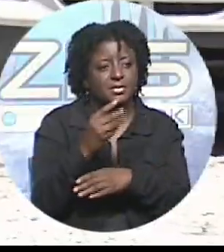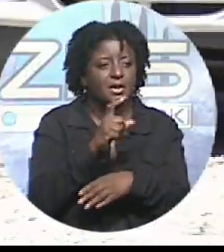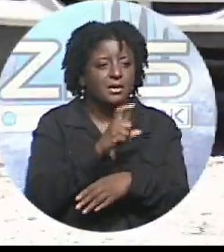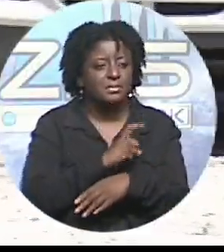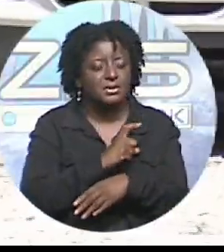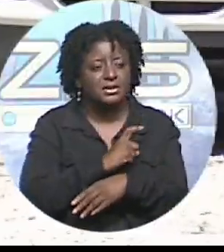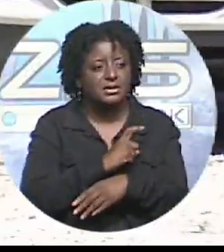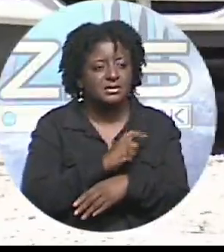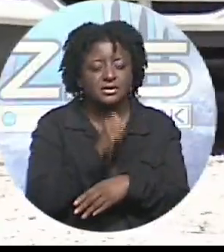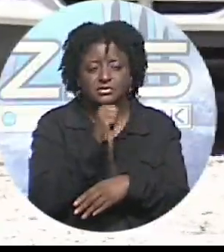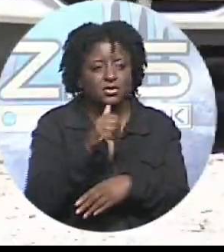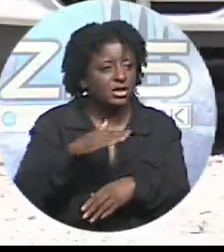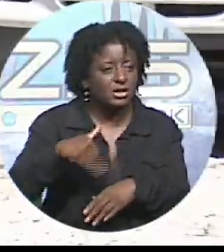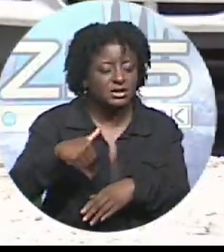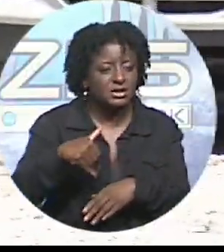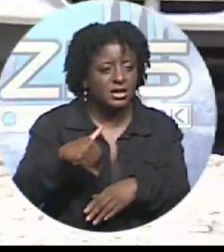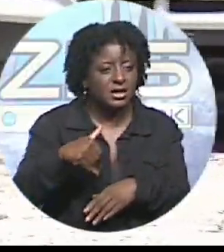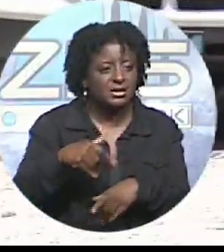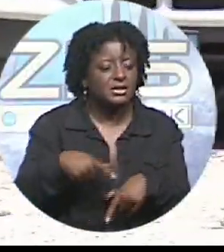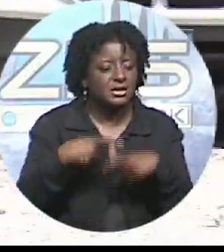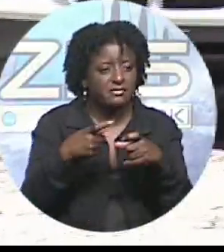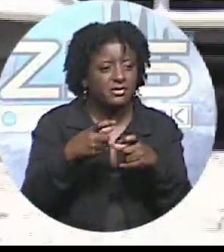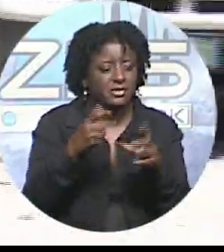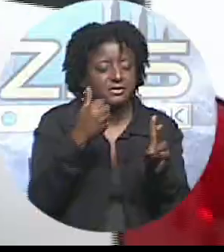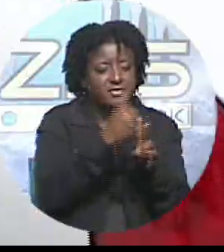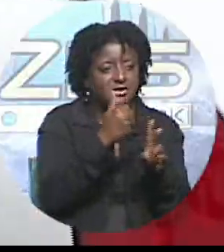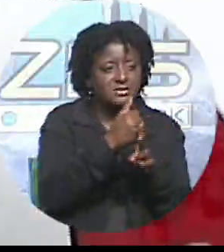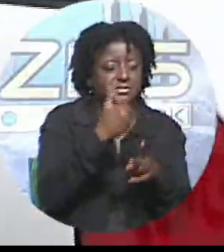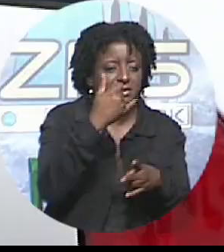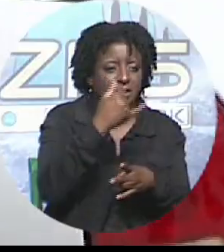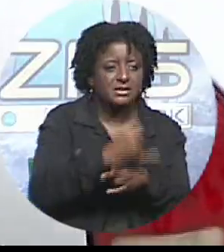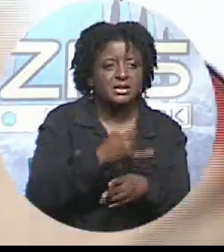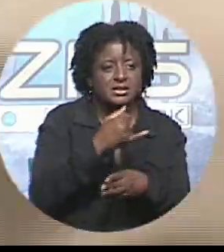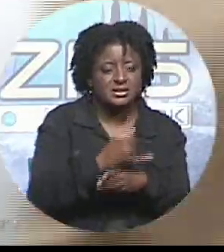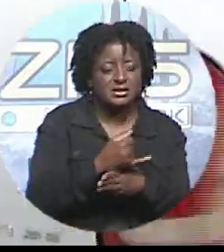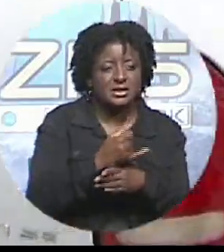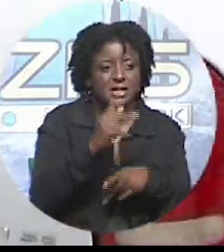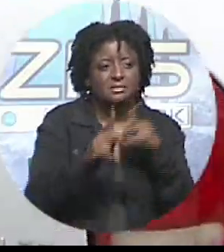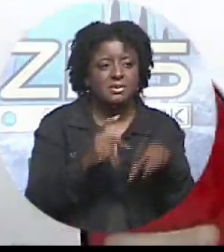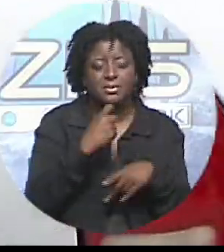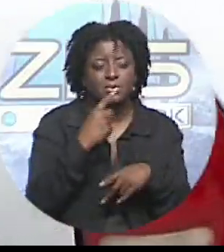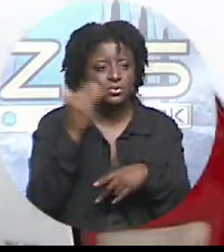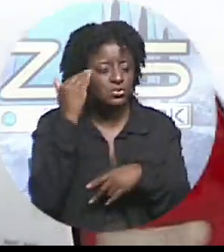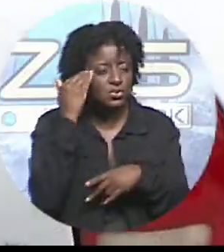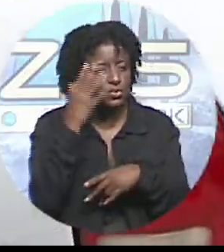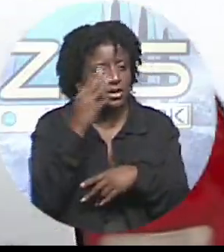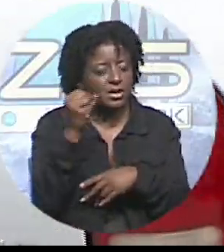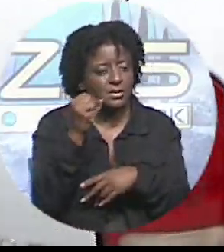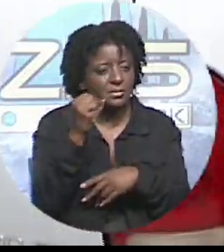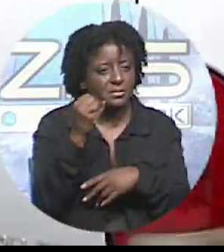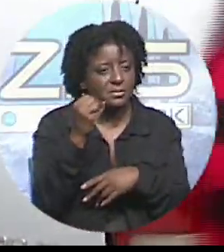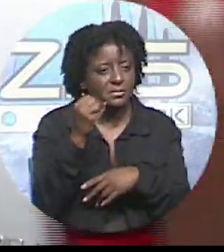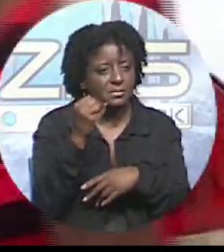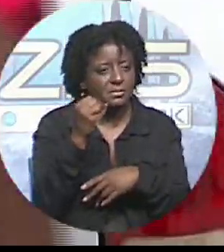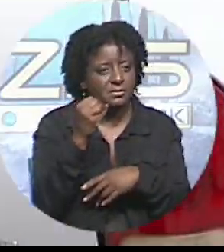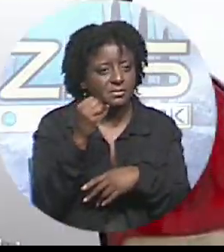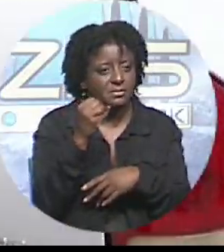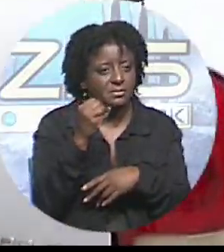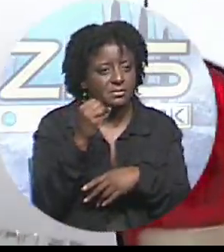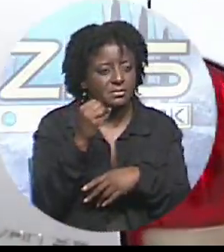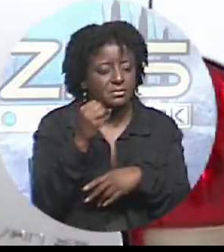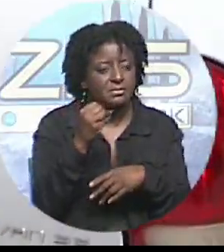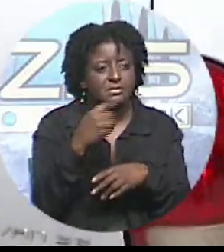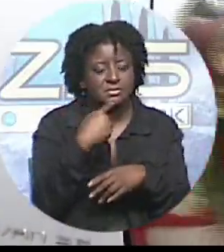have yet to officially release the victim's identity. Persons who knew him walked by the hearse and expressed that he rest in